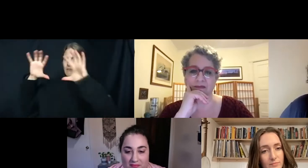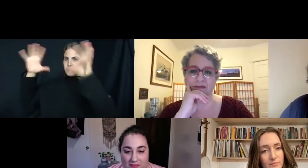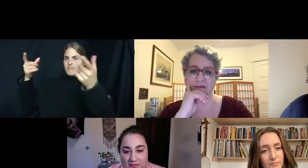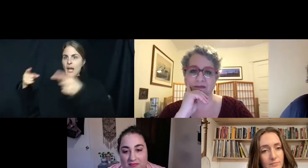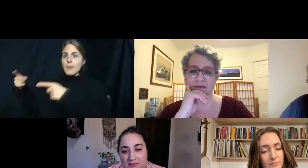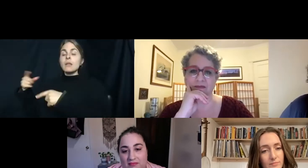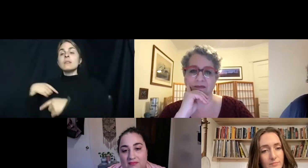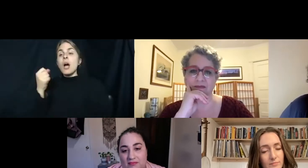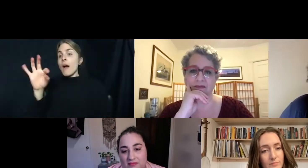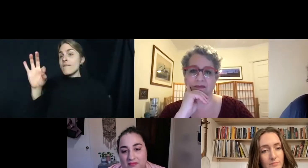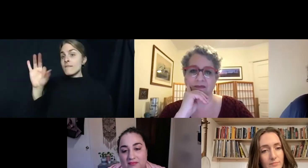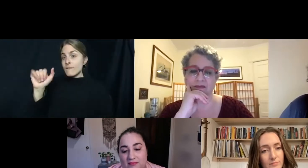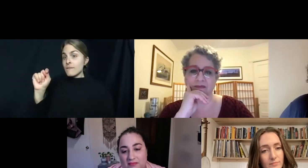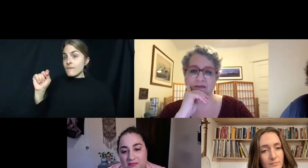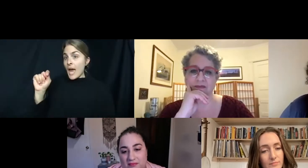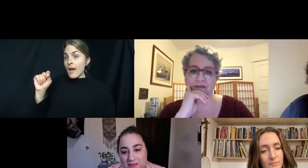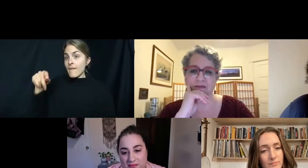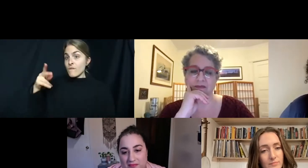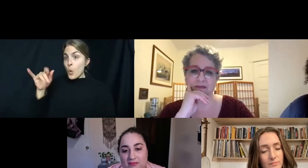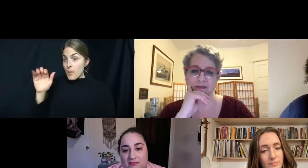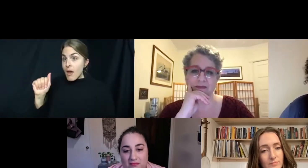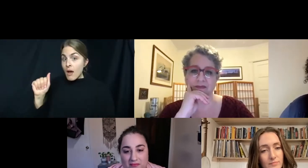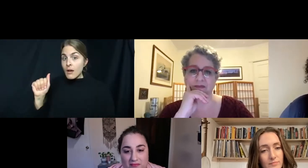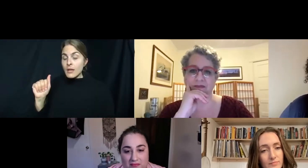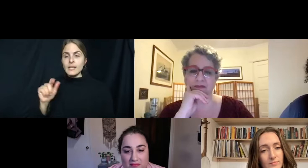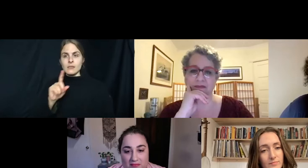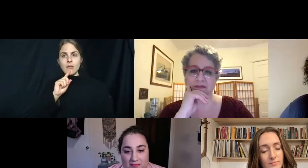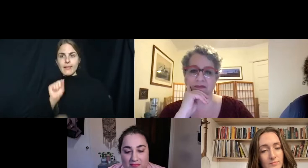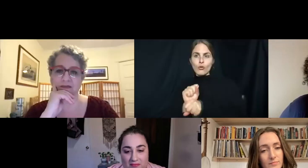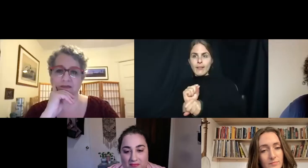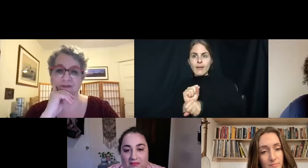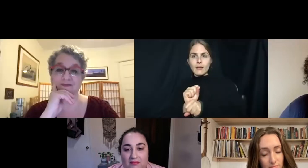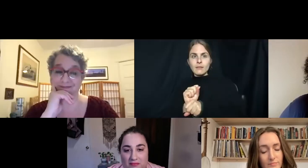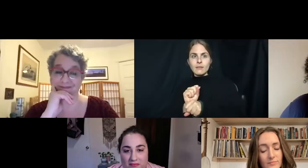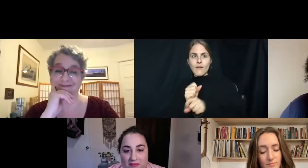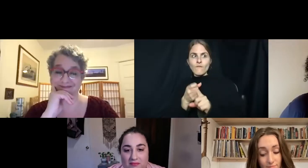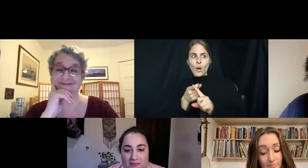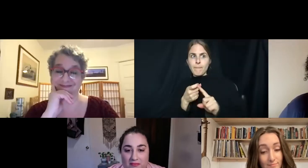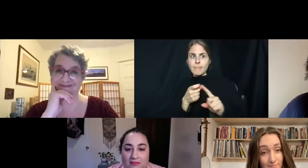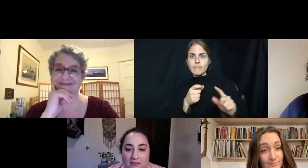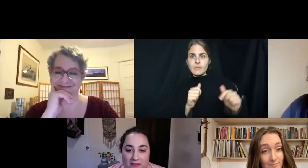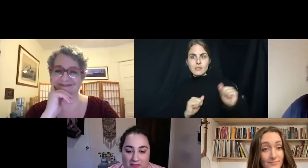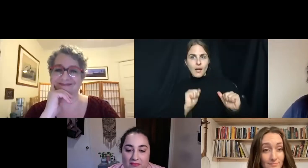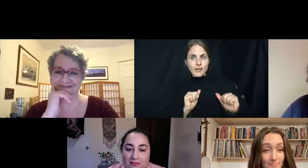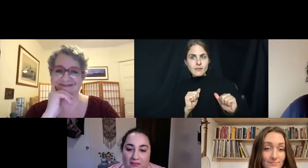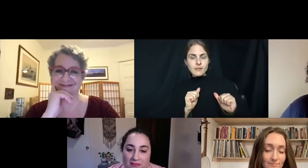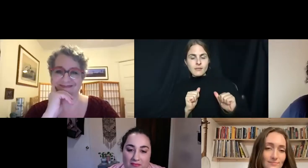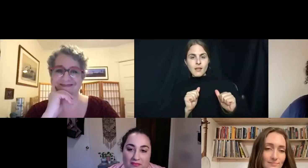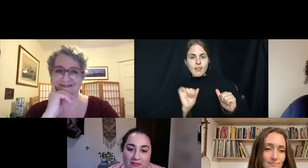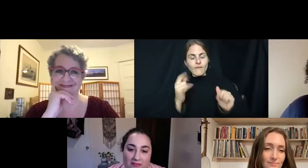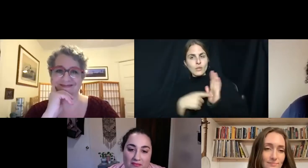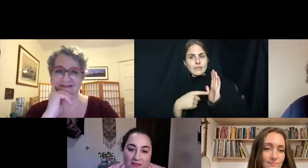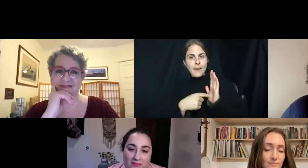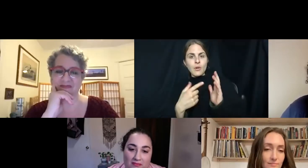that fat phobia is literally an invention of science. Like, as in, it